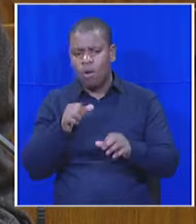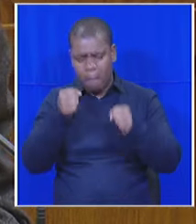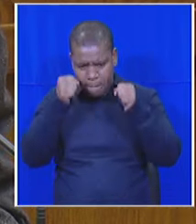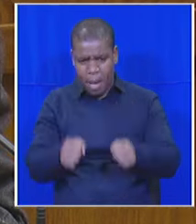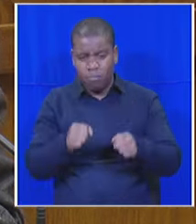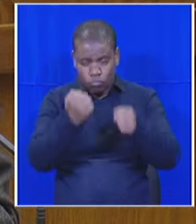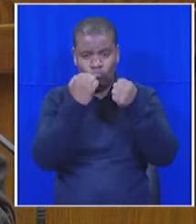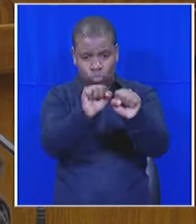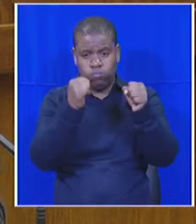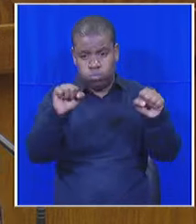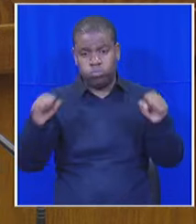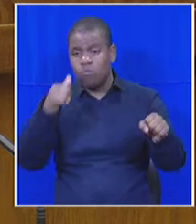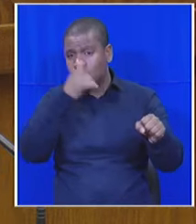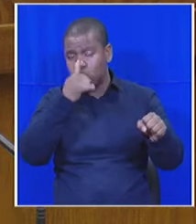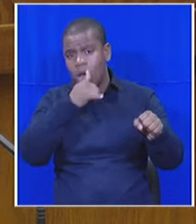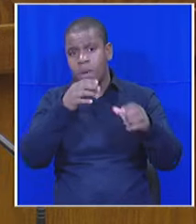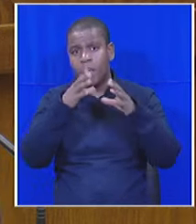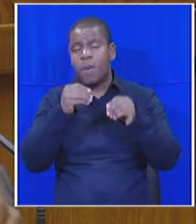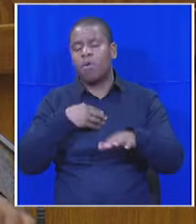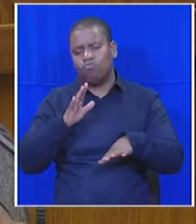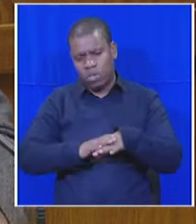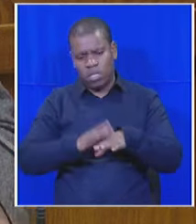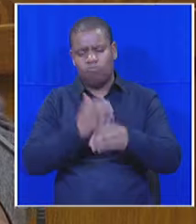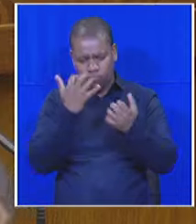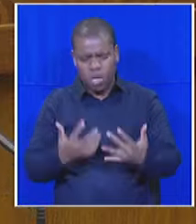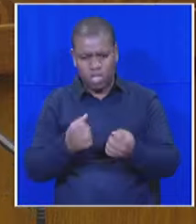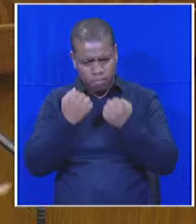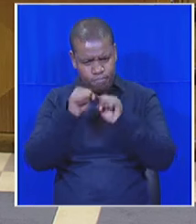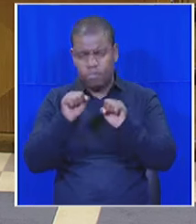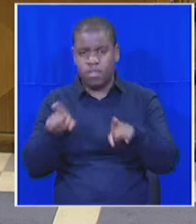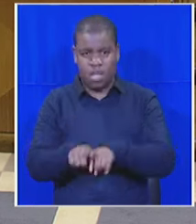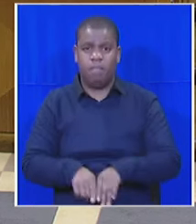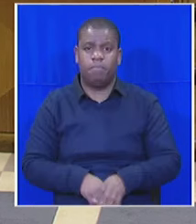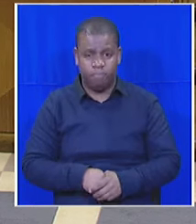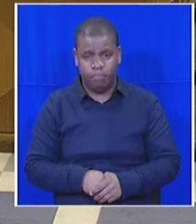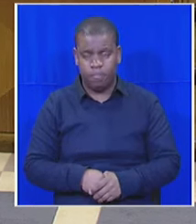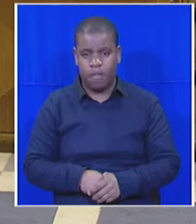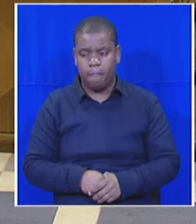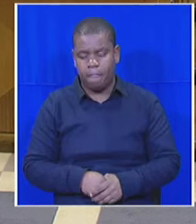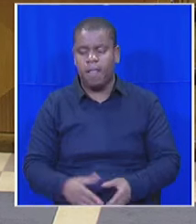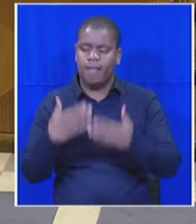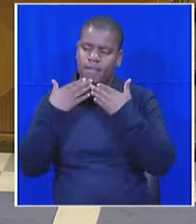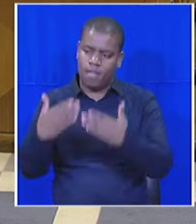against crime, and that is why we reject this budget. Ngiyabonga. Sibonge.